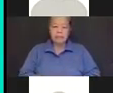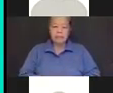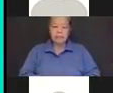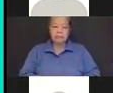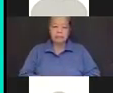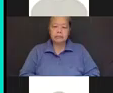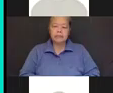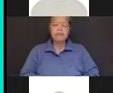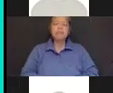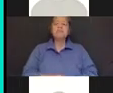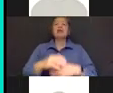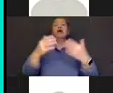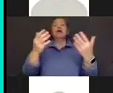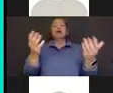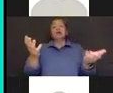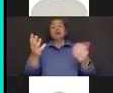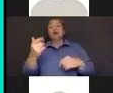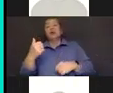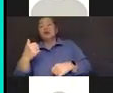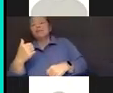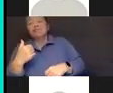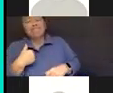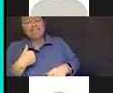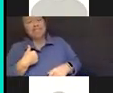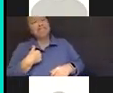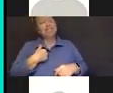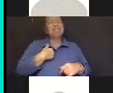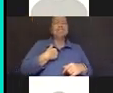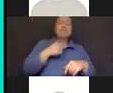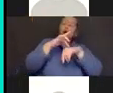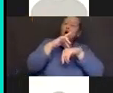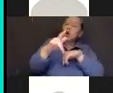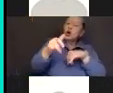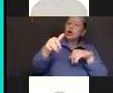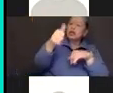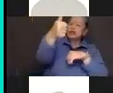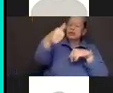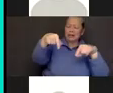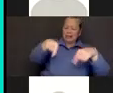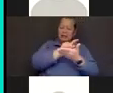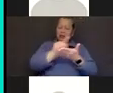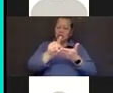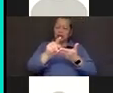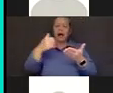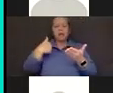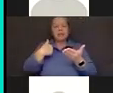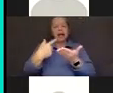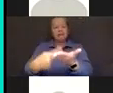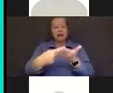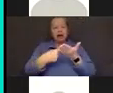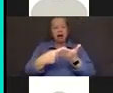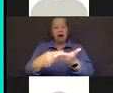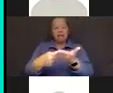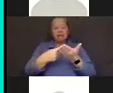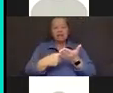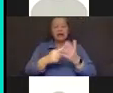So I was having a conversation earlier this week about, I'll move this over again. We're doing the